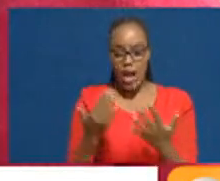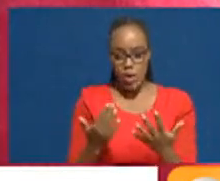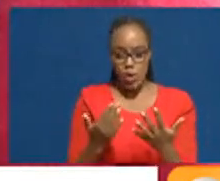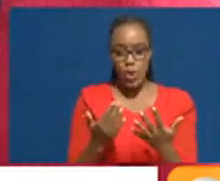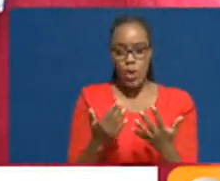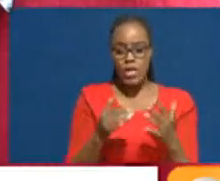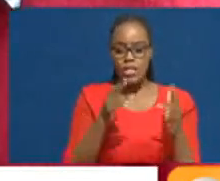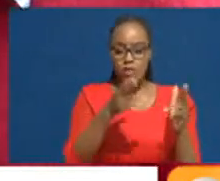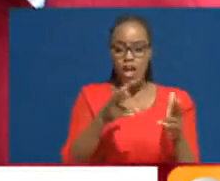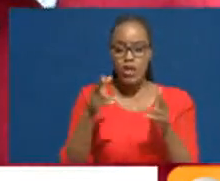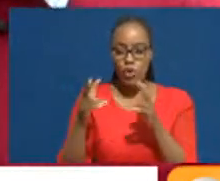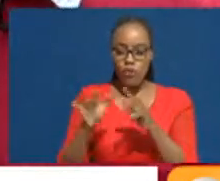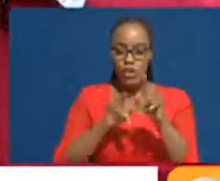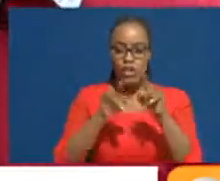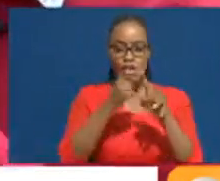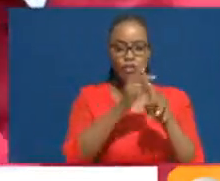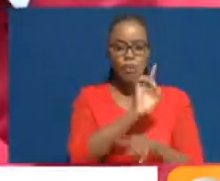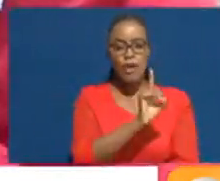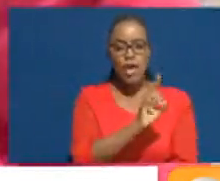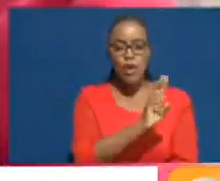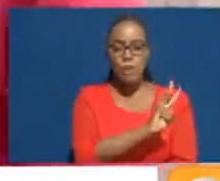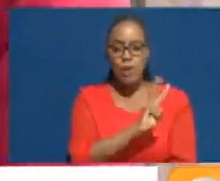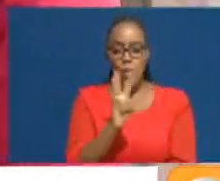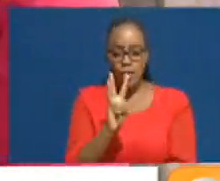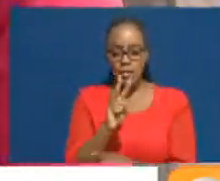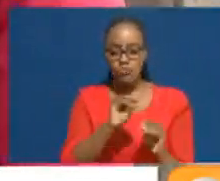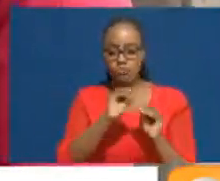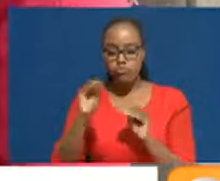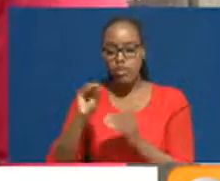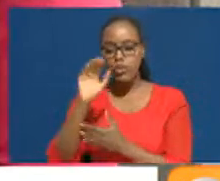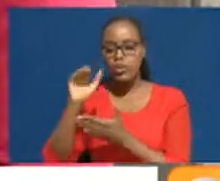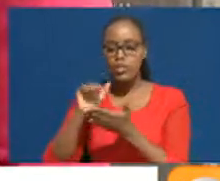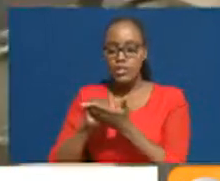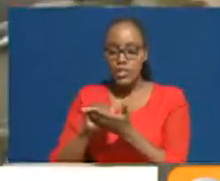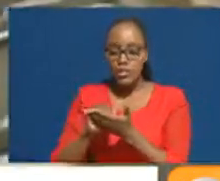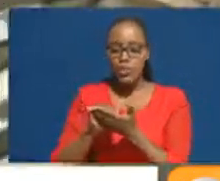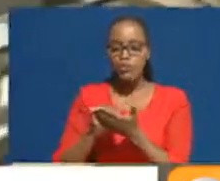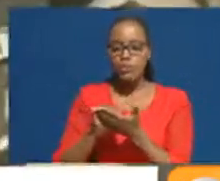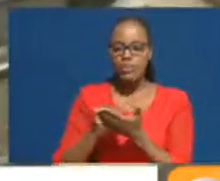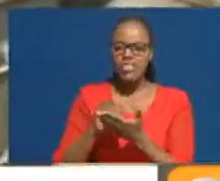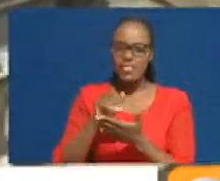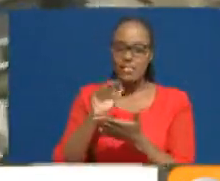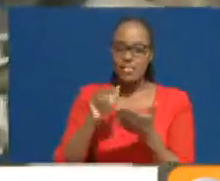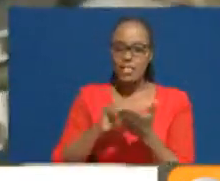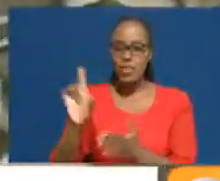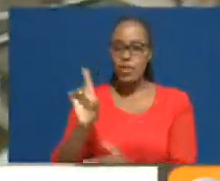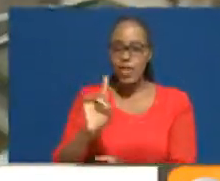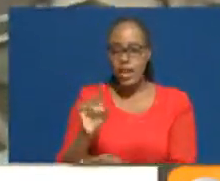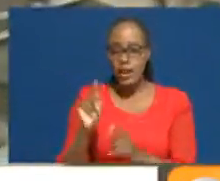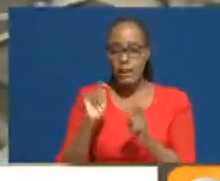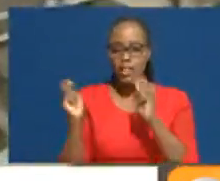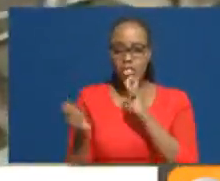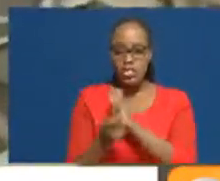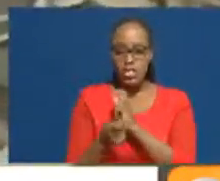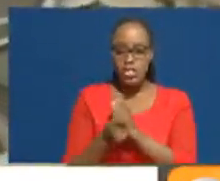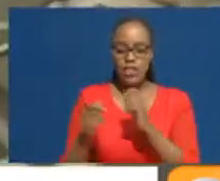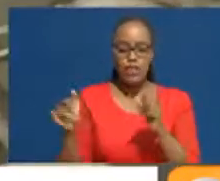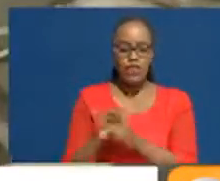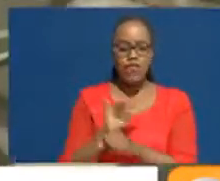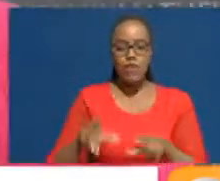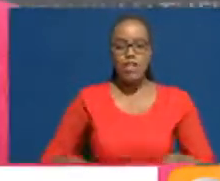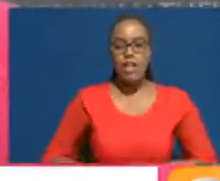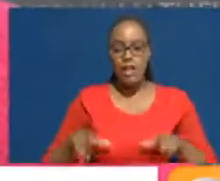an ordinary trip from Nairobi West to the central business district changed the course of his entire